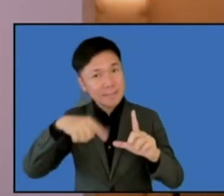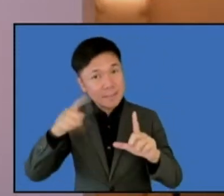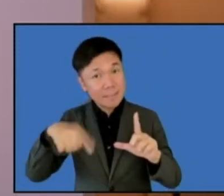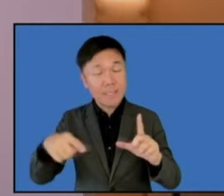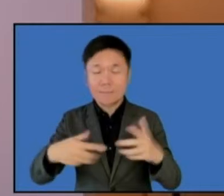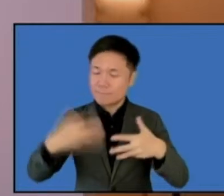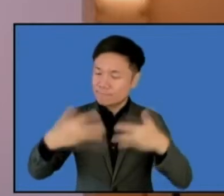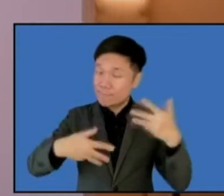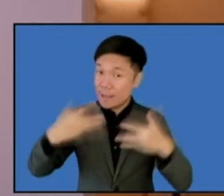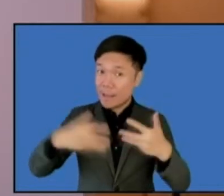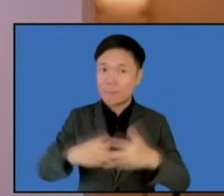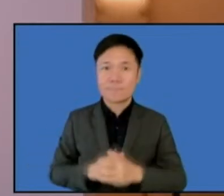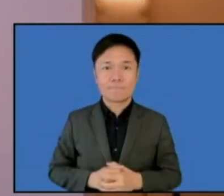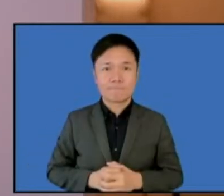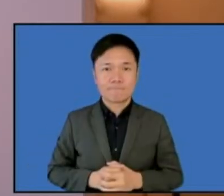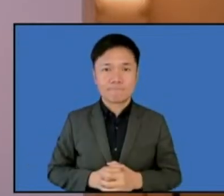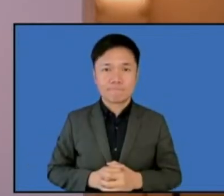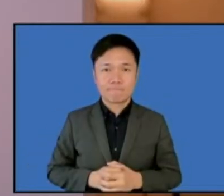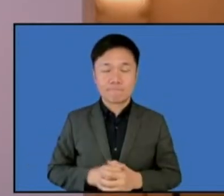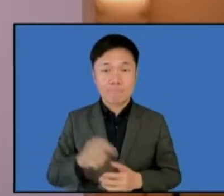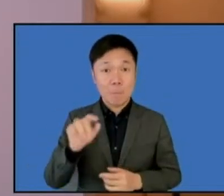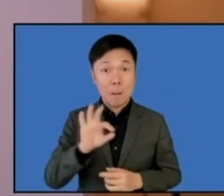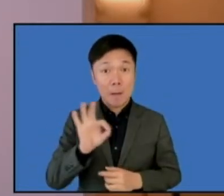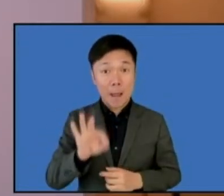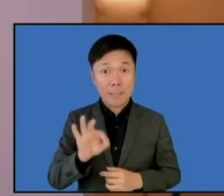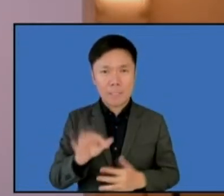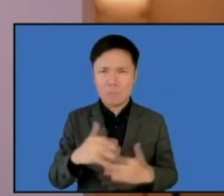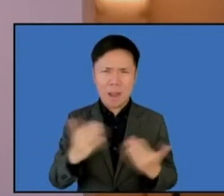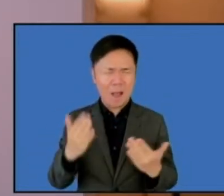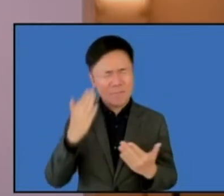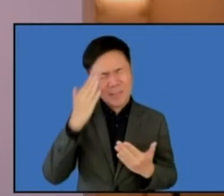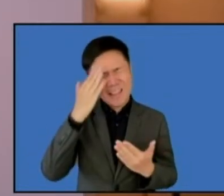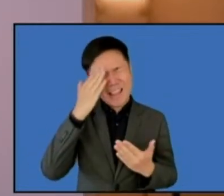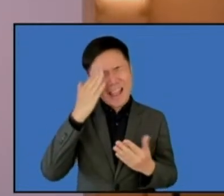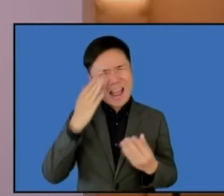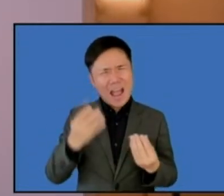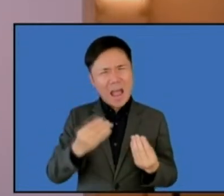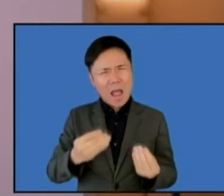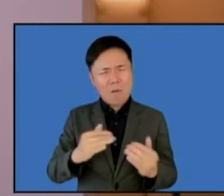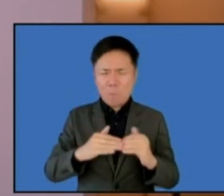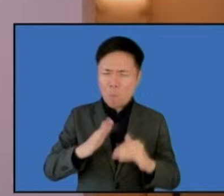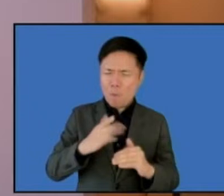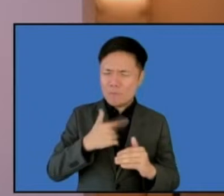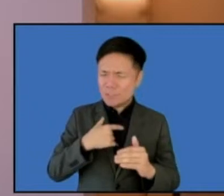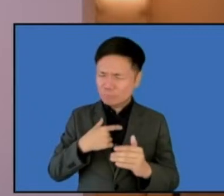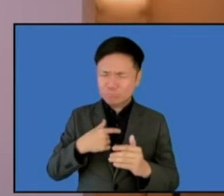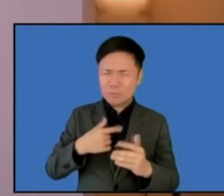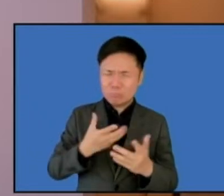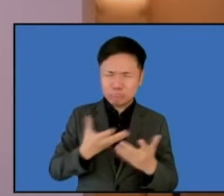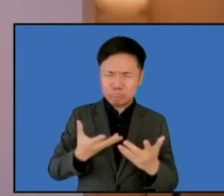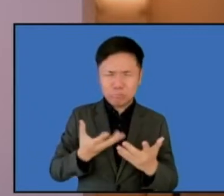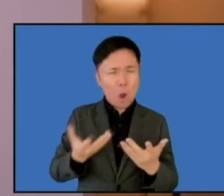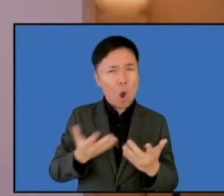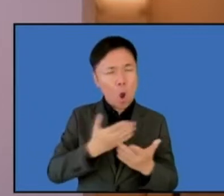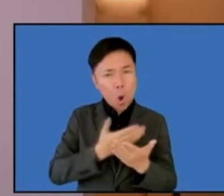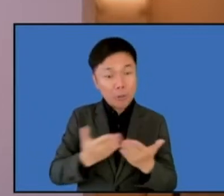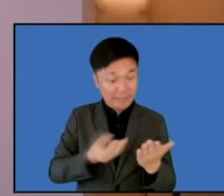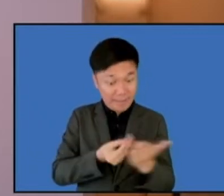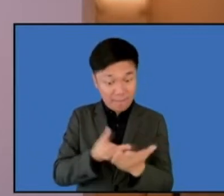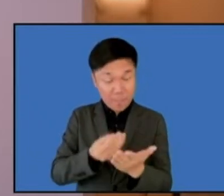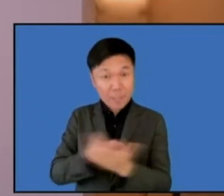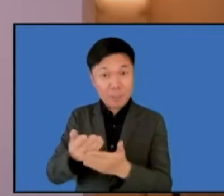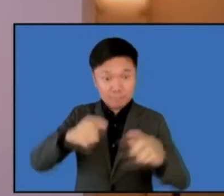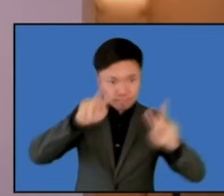what do you think are the key challenges and lessons learned in collecting and utilizing accurate and disaggregated data? And we heard about it in the last